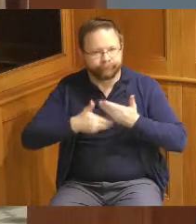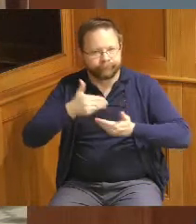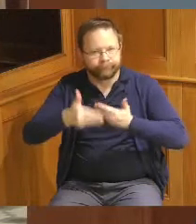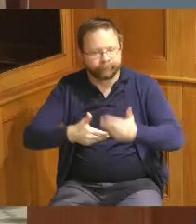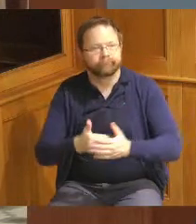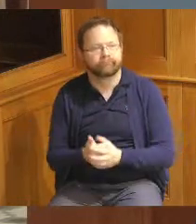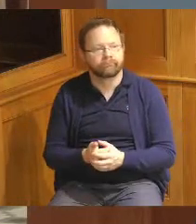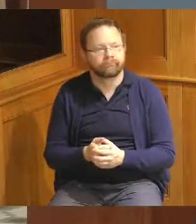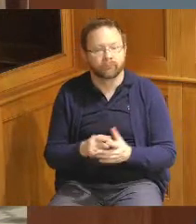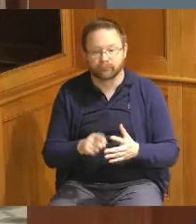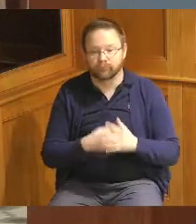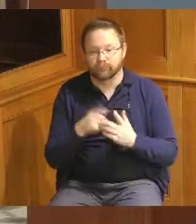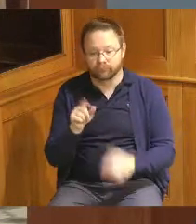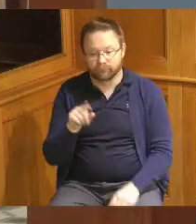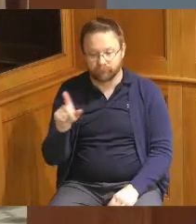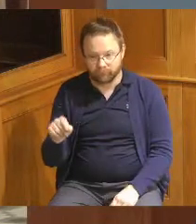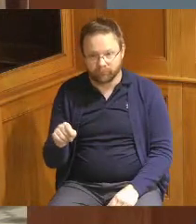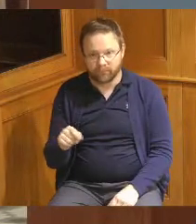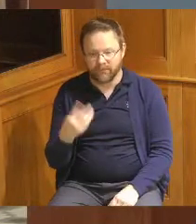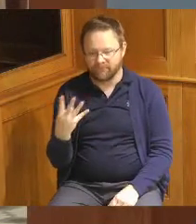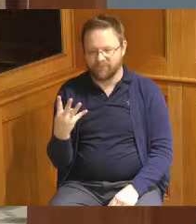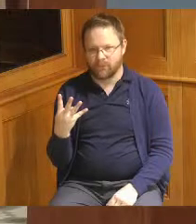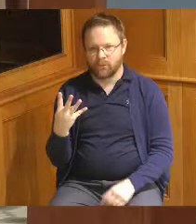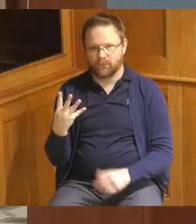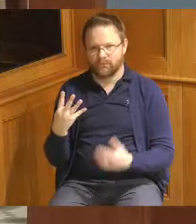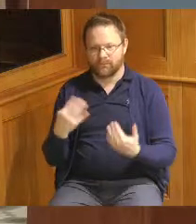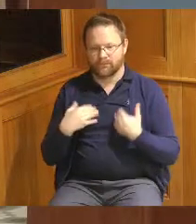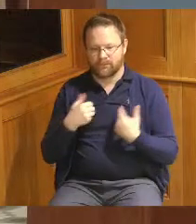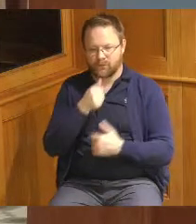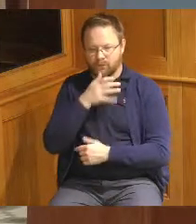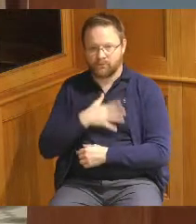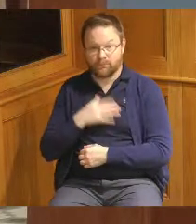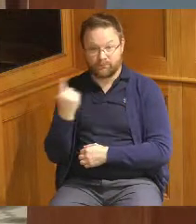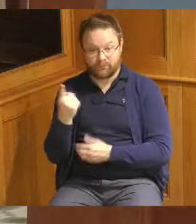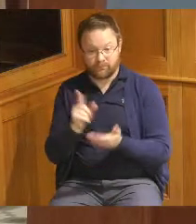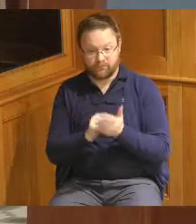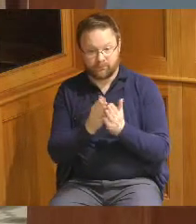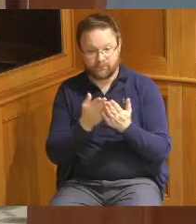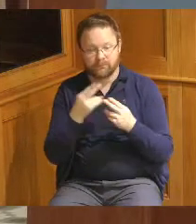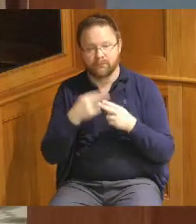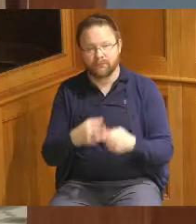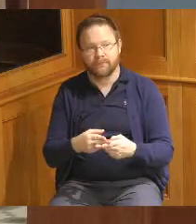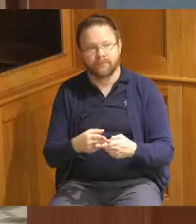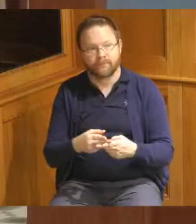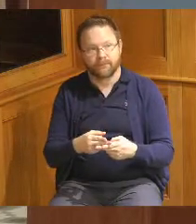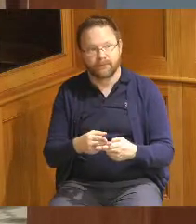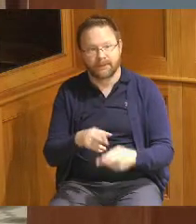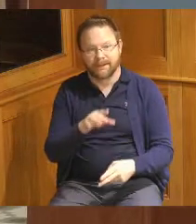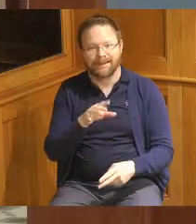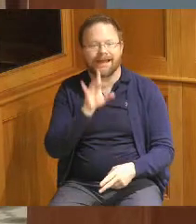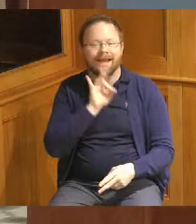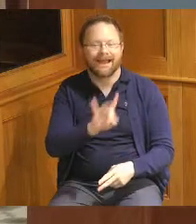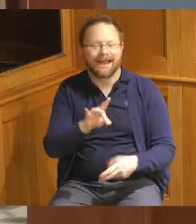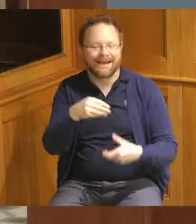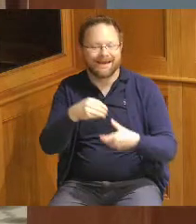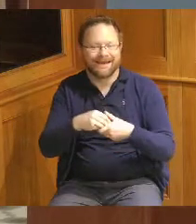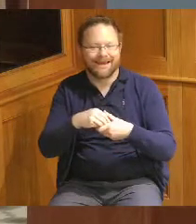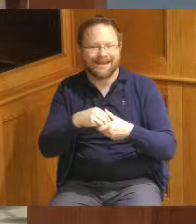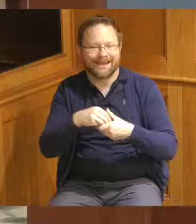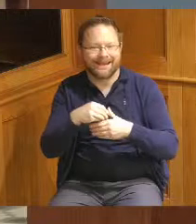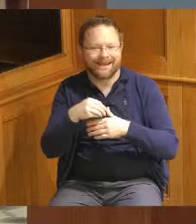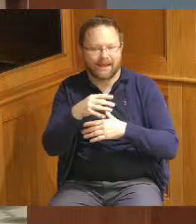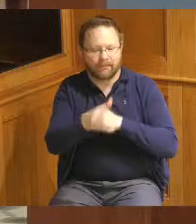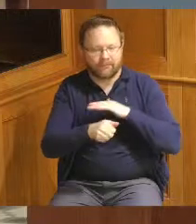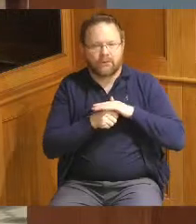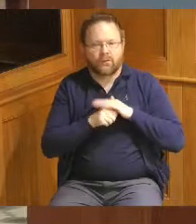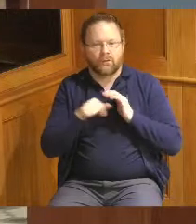again, we started in 2020 with 4 young ladies. One young lady published a book called 8 in Quarantine during the quarantine. And then it